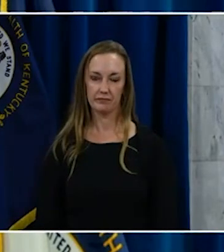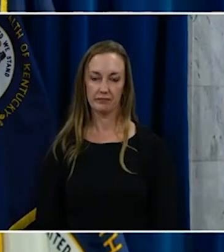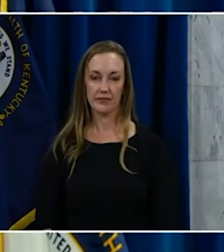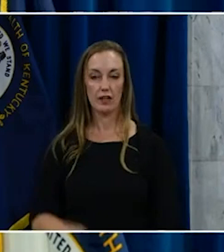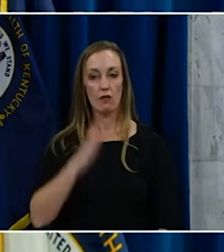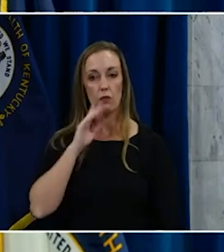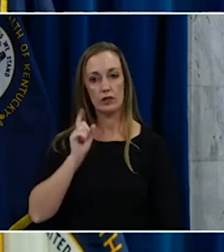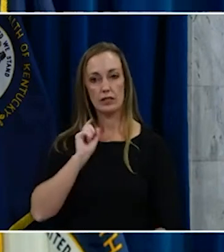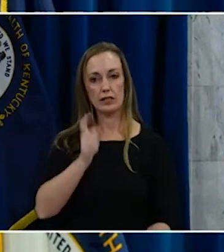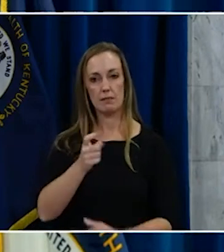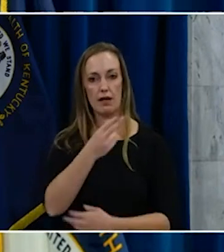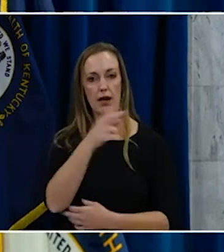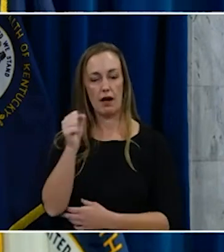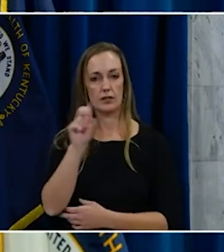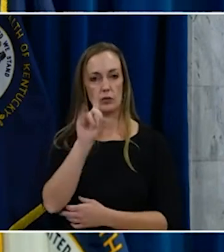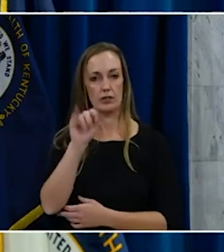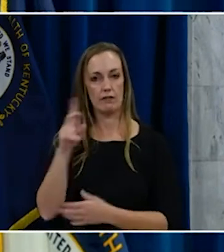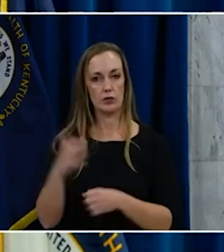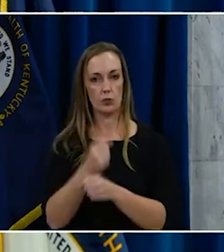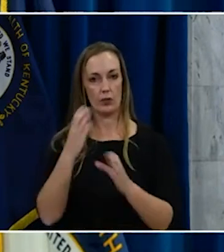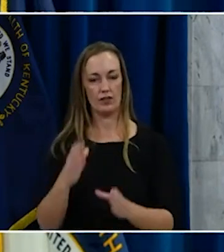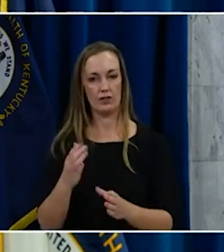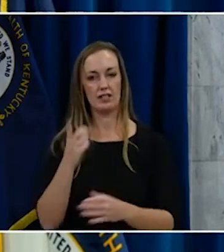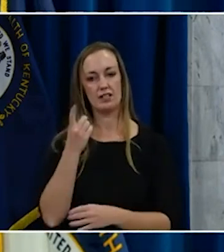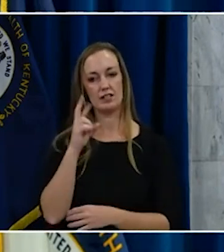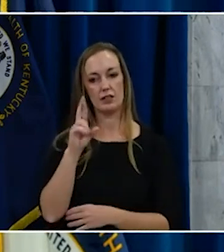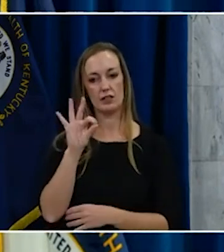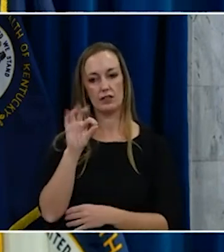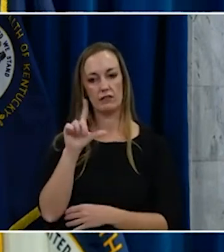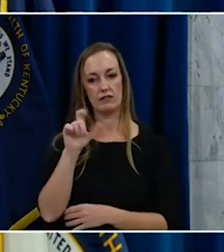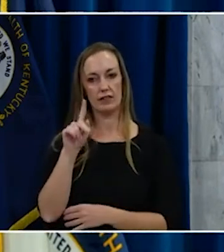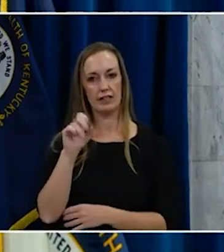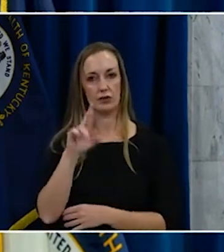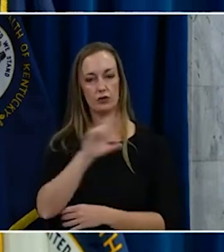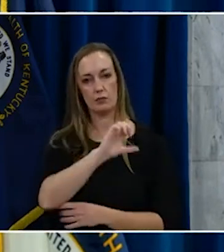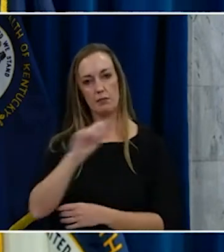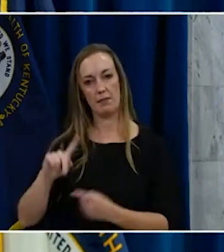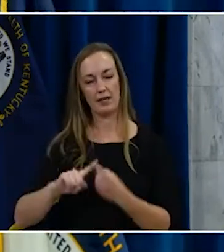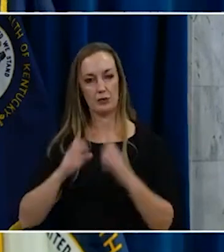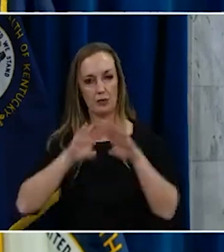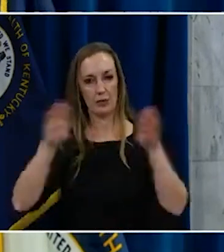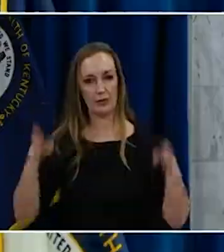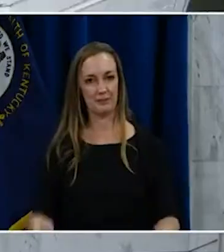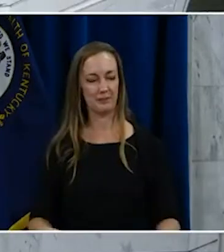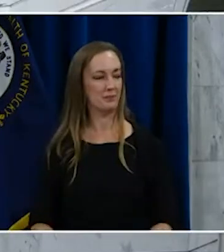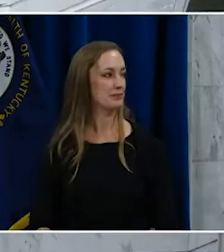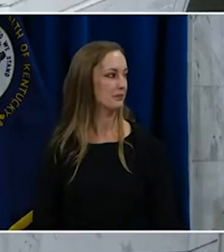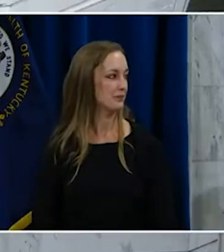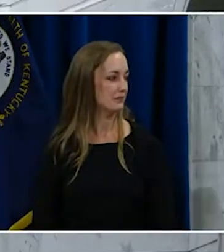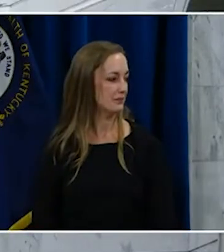To present the high school division winner, I welcome Dr. Fletcher back to the podium.